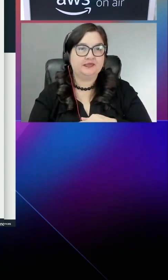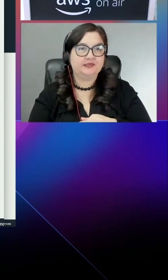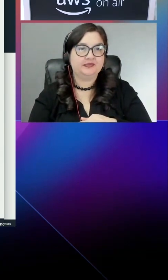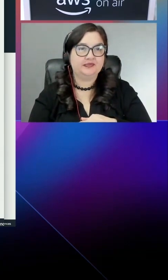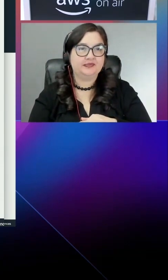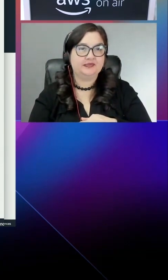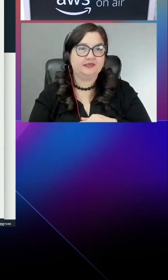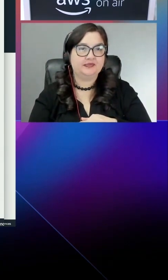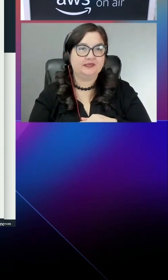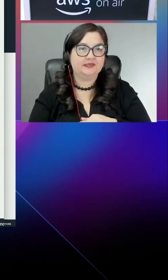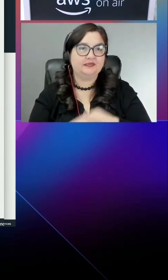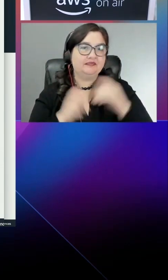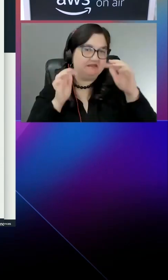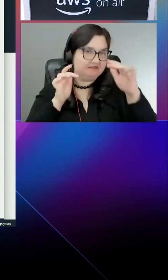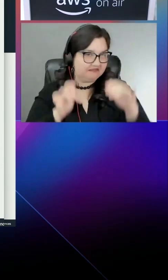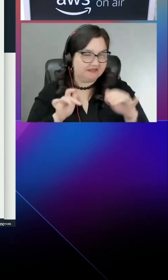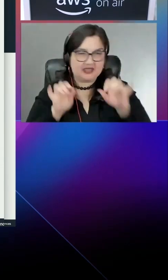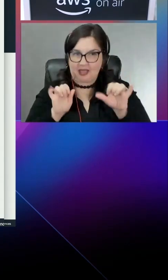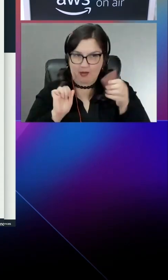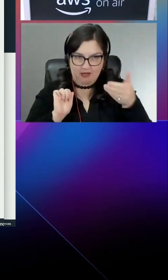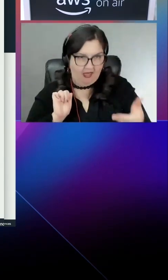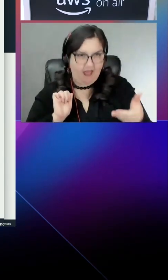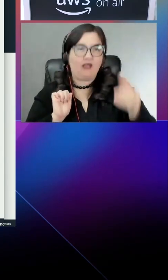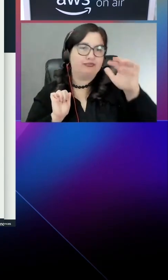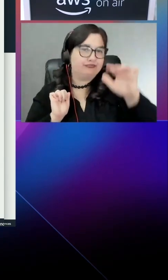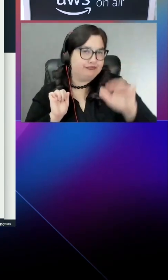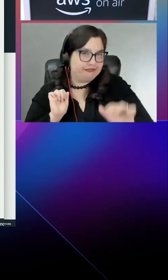So same thing.